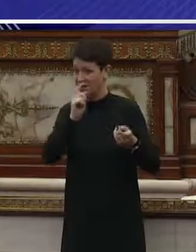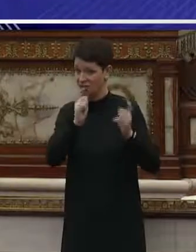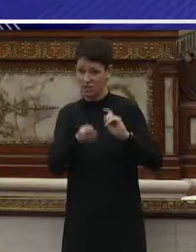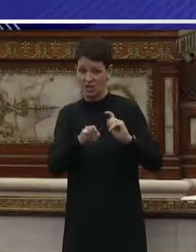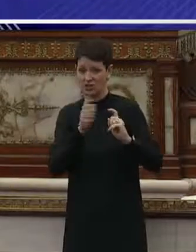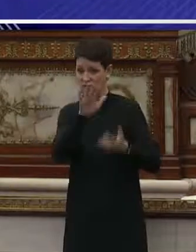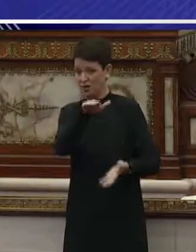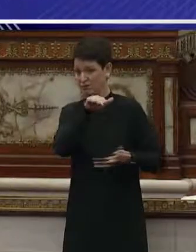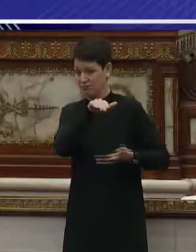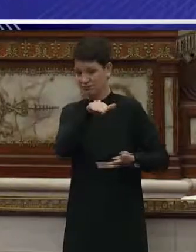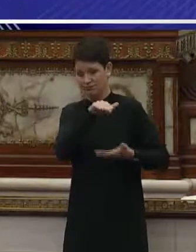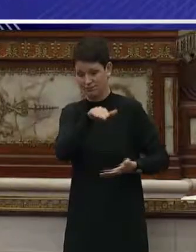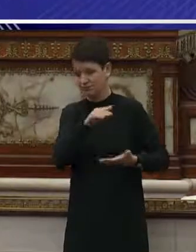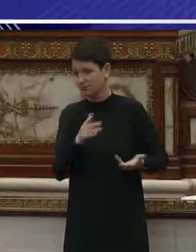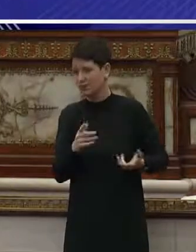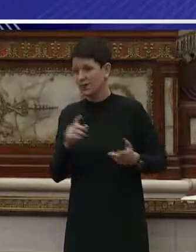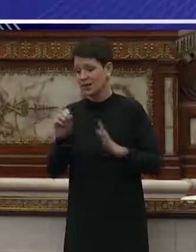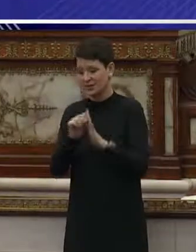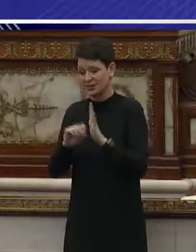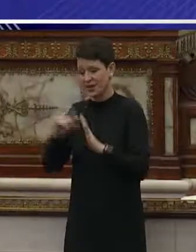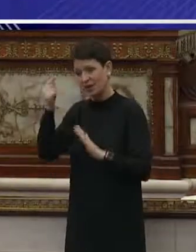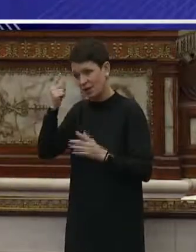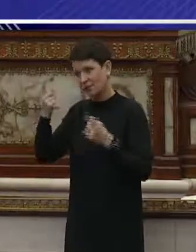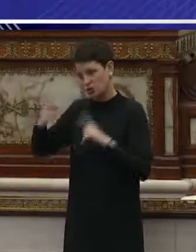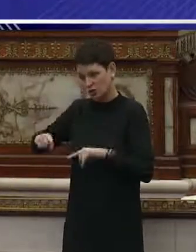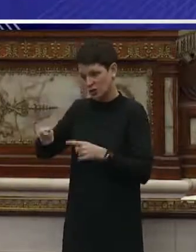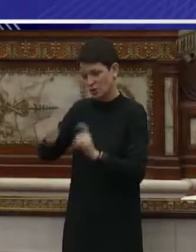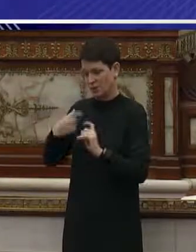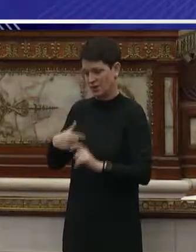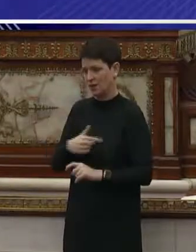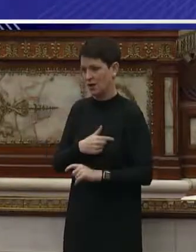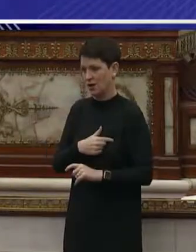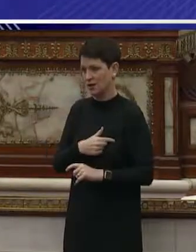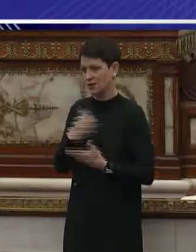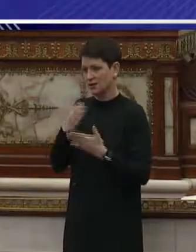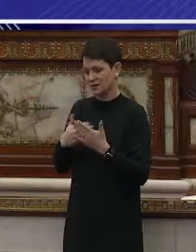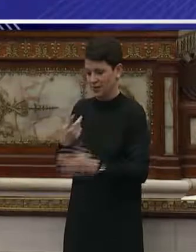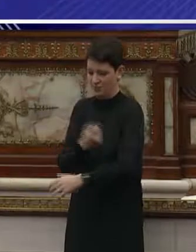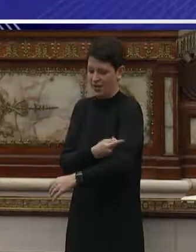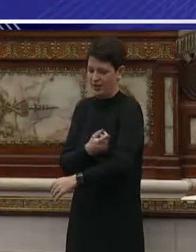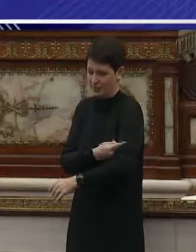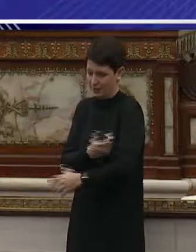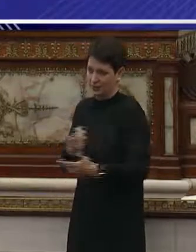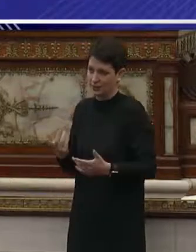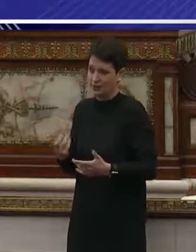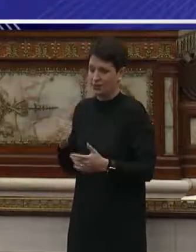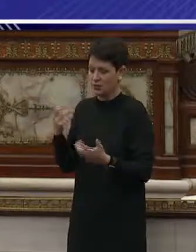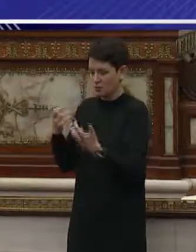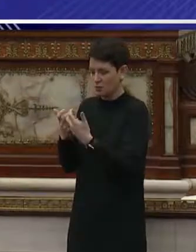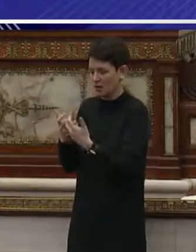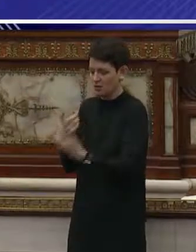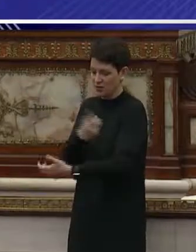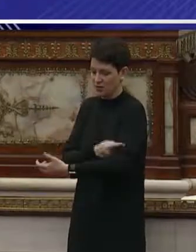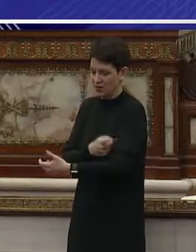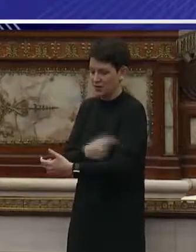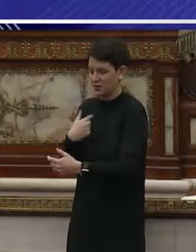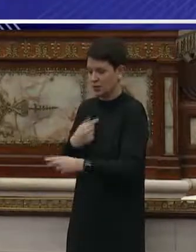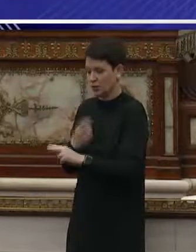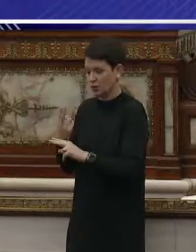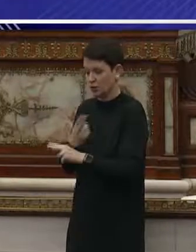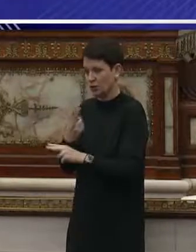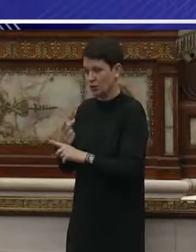allocation scheme. The state government has agreed to give us some vaccine to match the vaccine that we've used